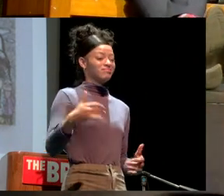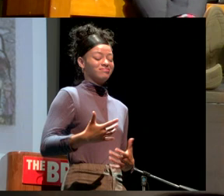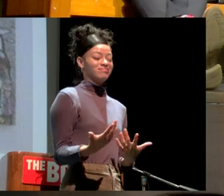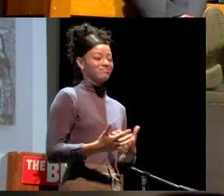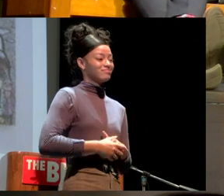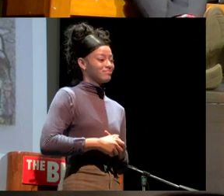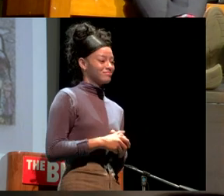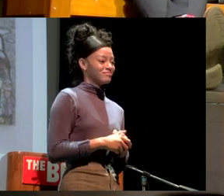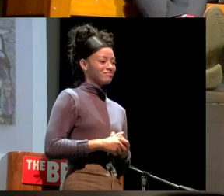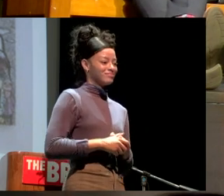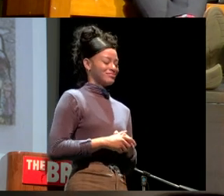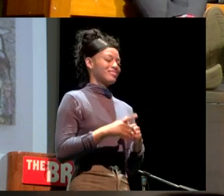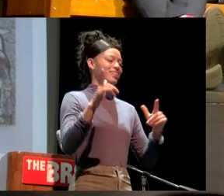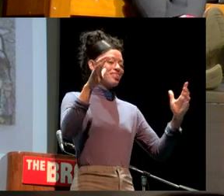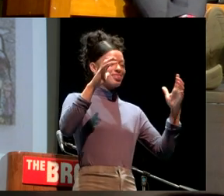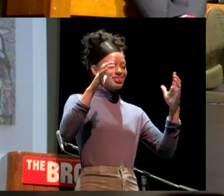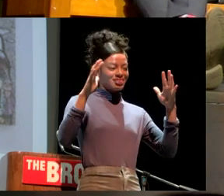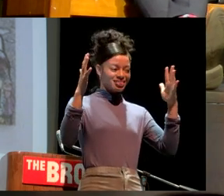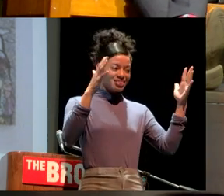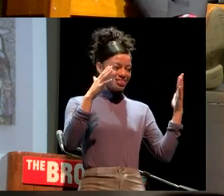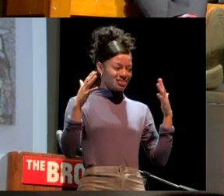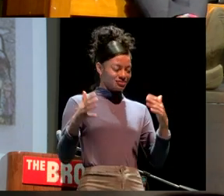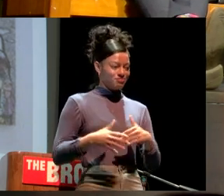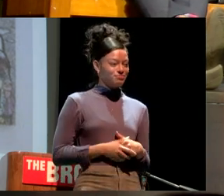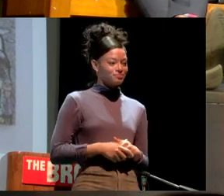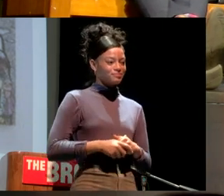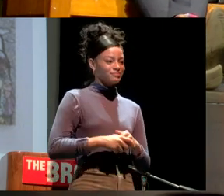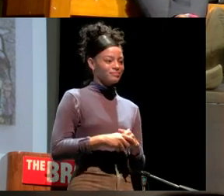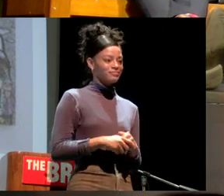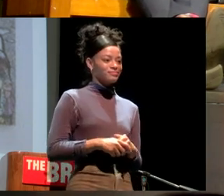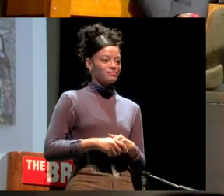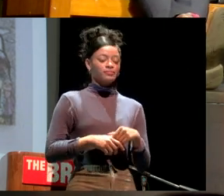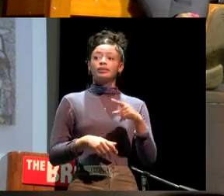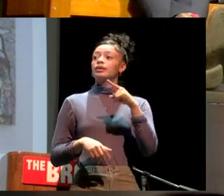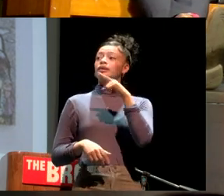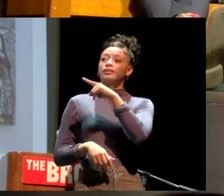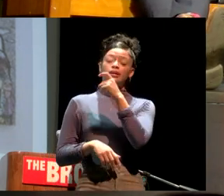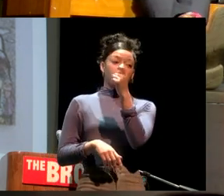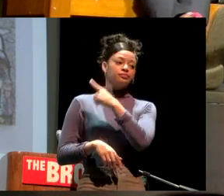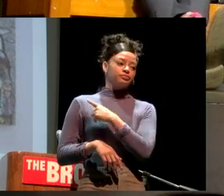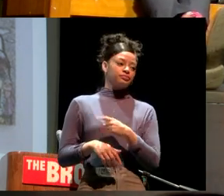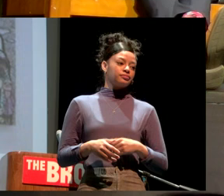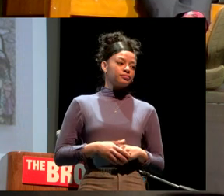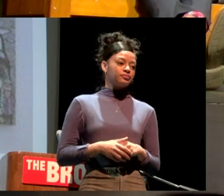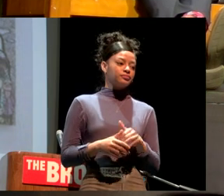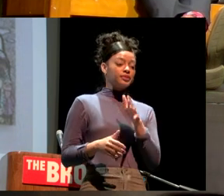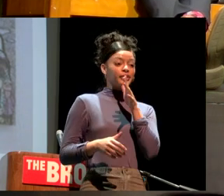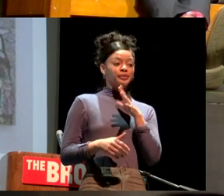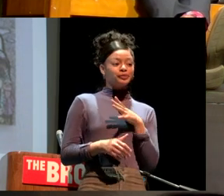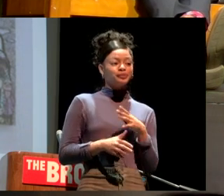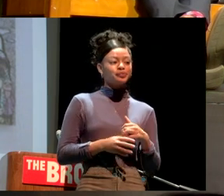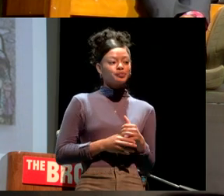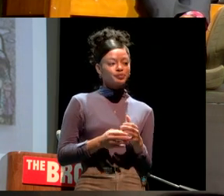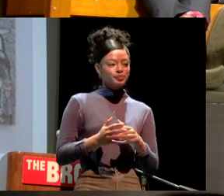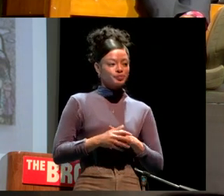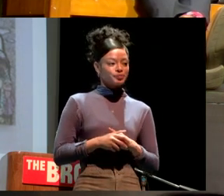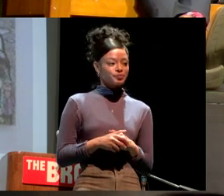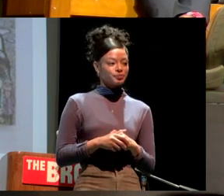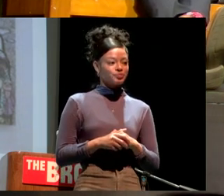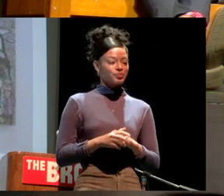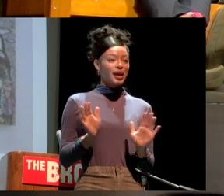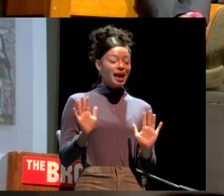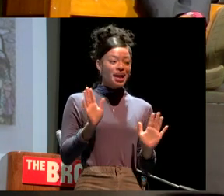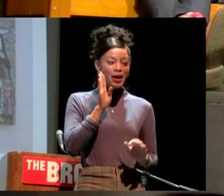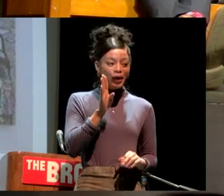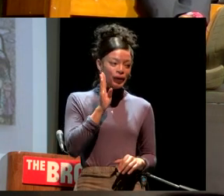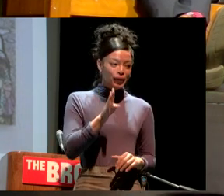So we'll go to the... Hi. There we go. Okay, the last question. Hello, Murakami-san. You